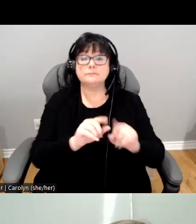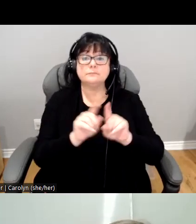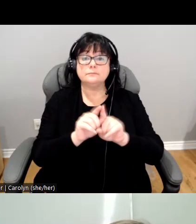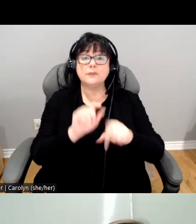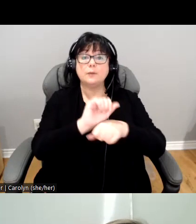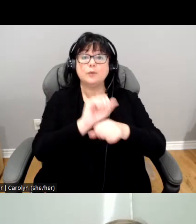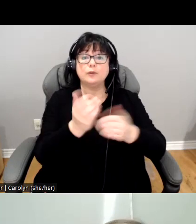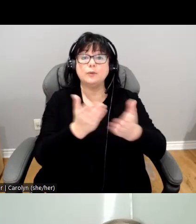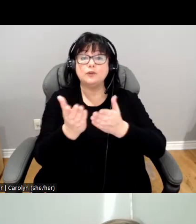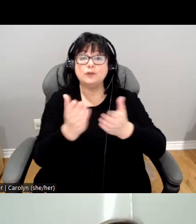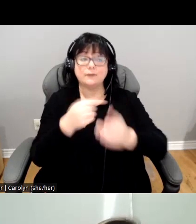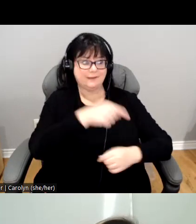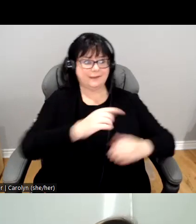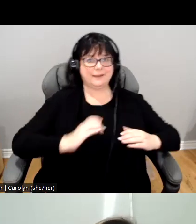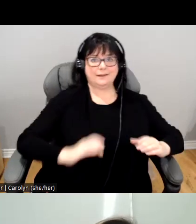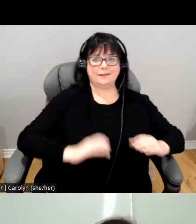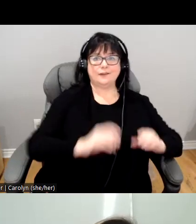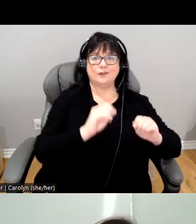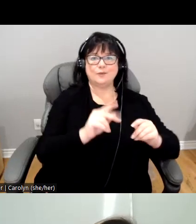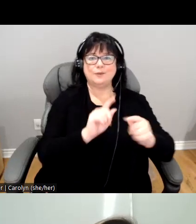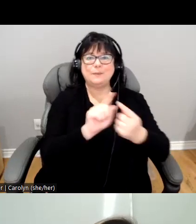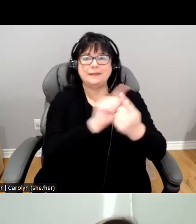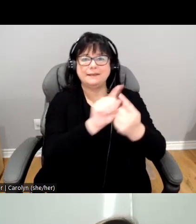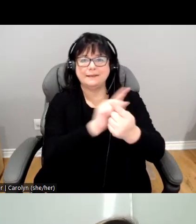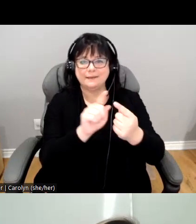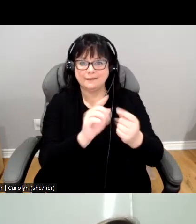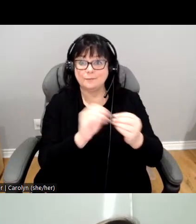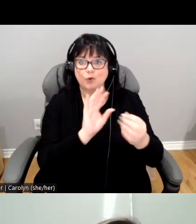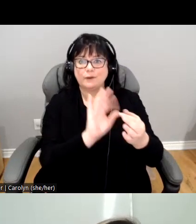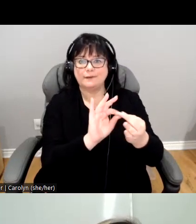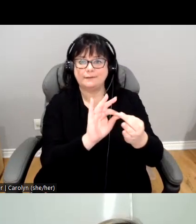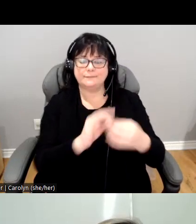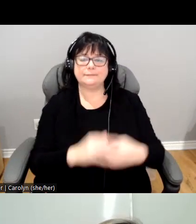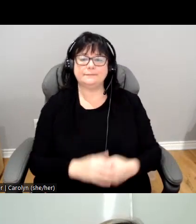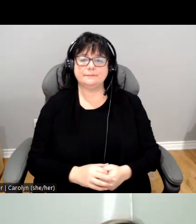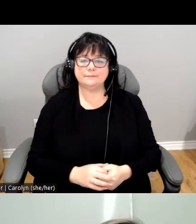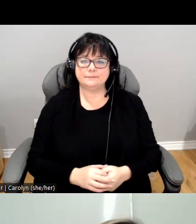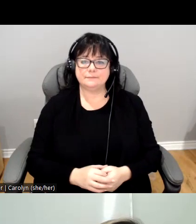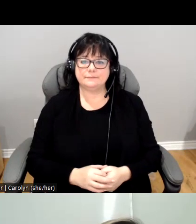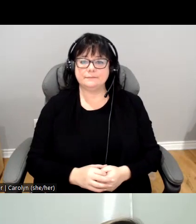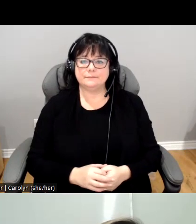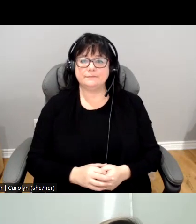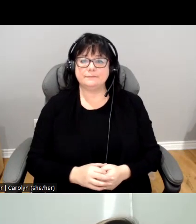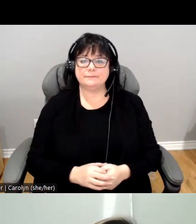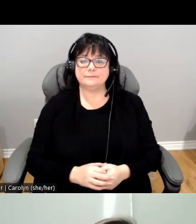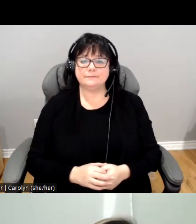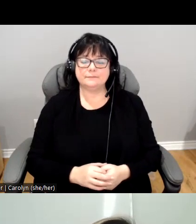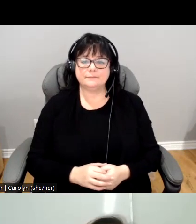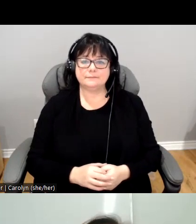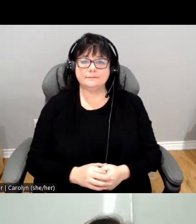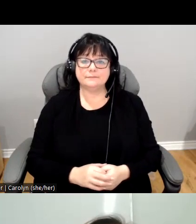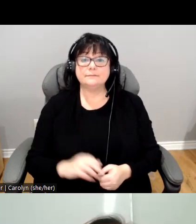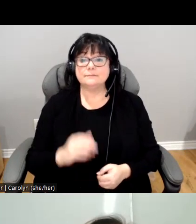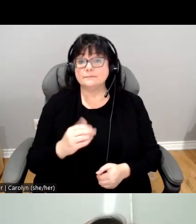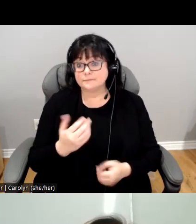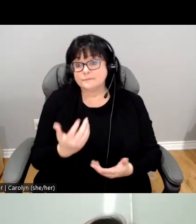employment services, which is great. We tend to find that what happens is if a client is working with